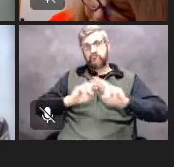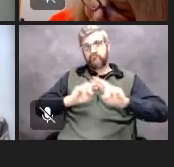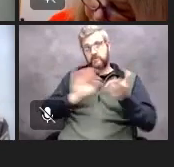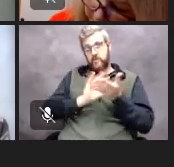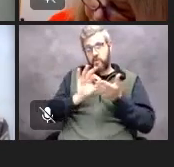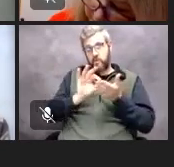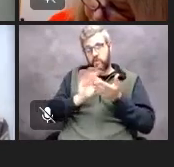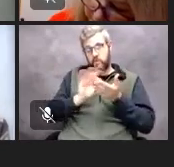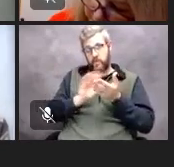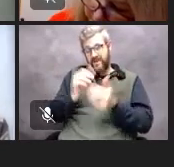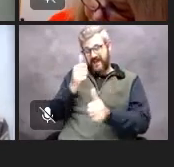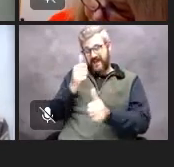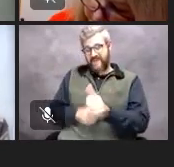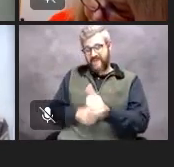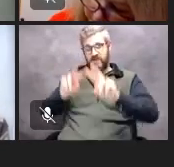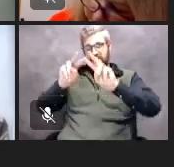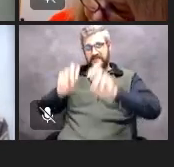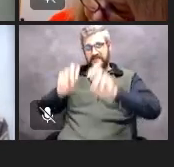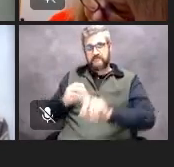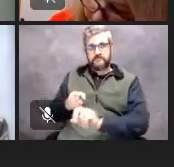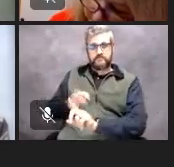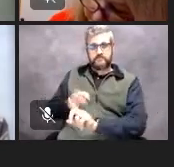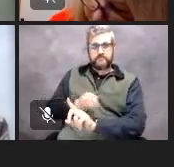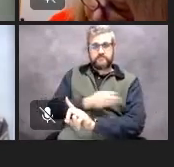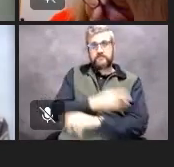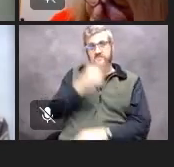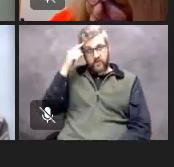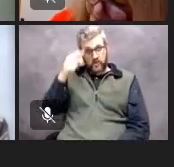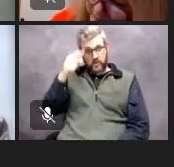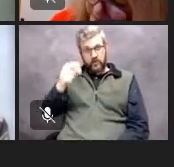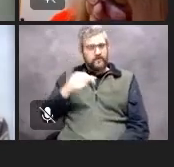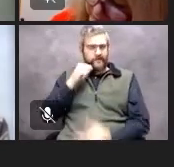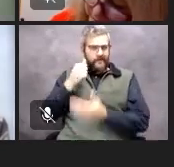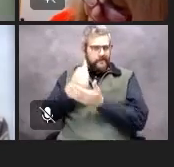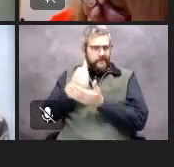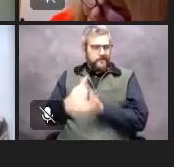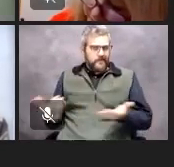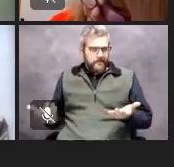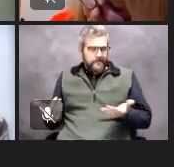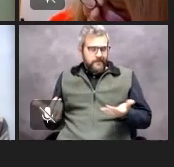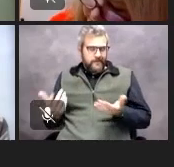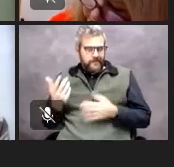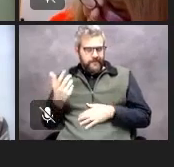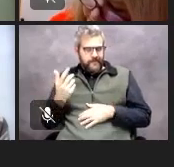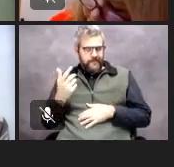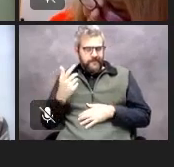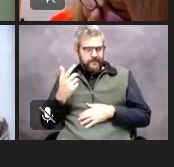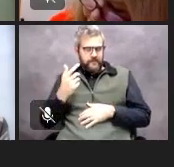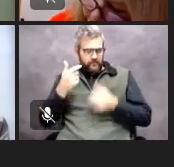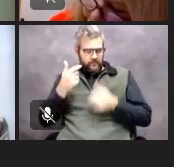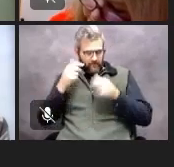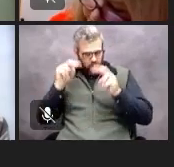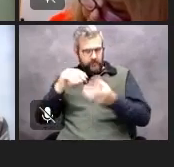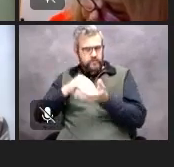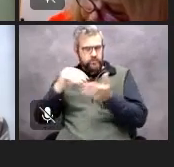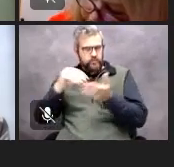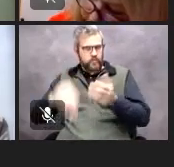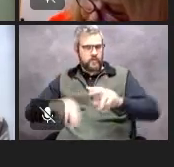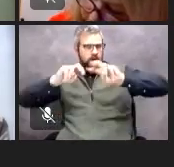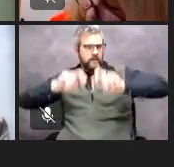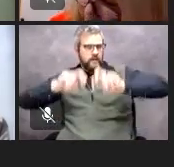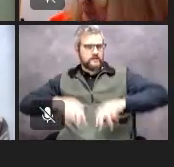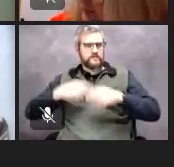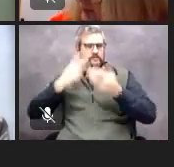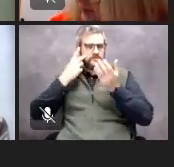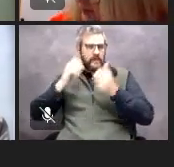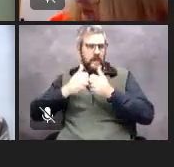every assessment they've had. For you, that doesn't really help. But if you're really trying to do student analysis and trying to see how students are